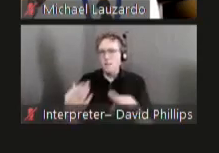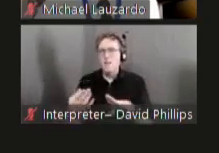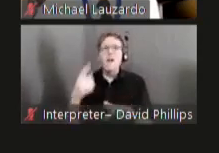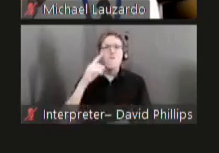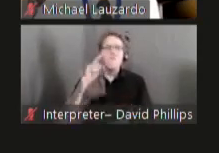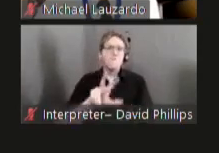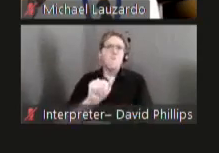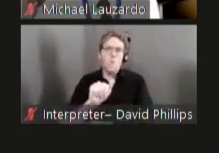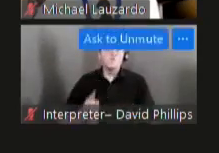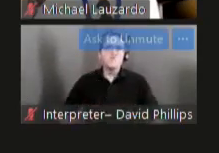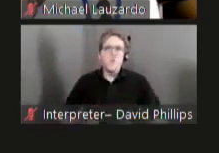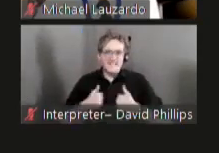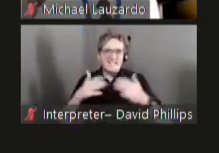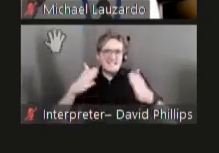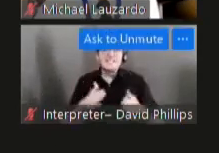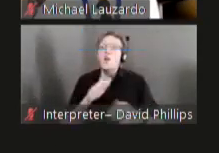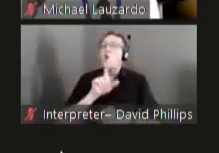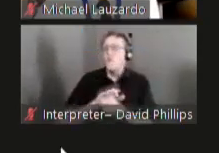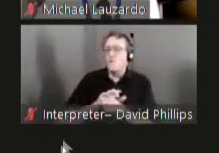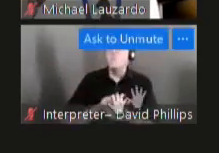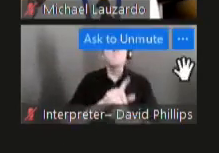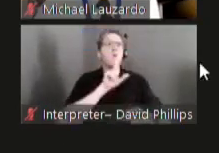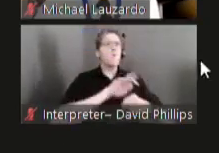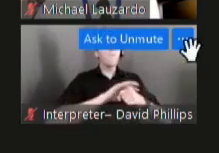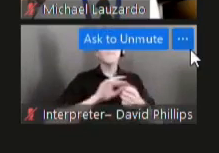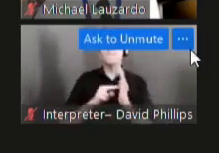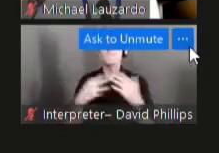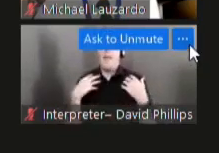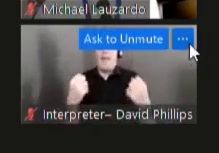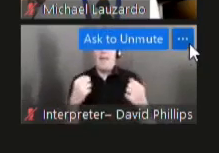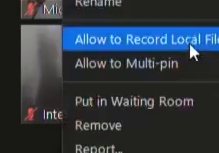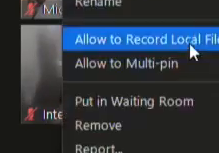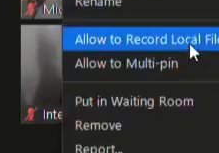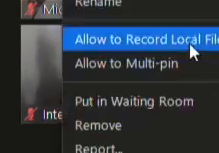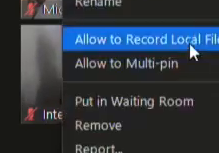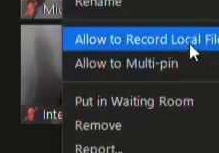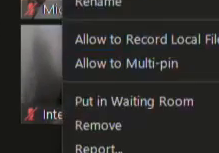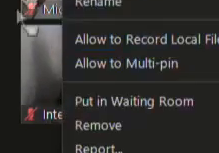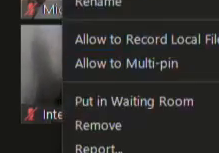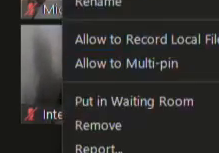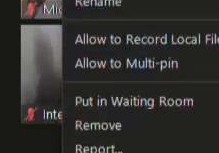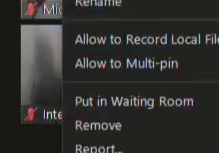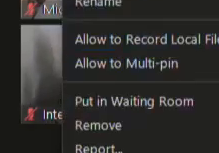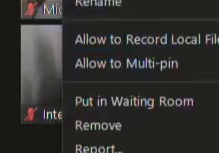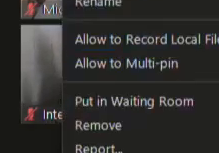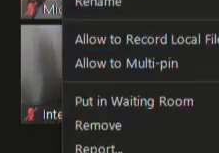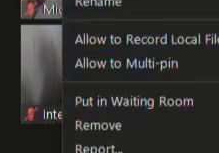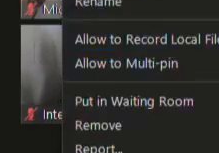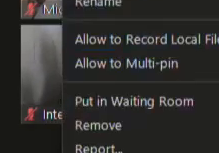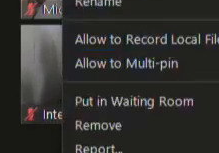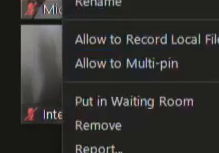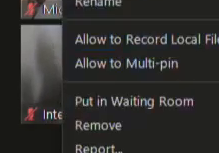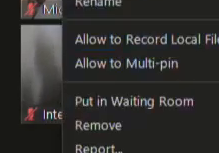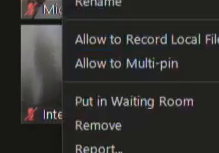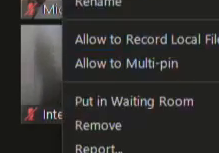confirmed because the state health system is in the process of verifying those deaths, so that number is subject to change. Last week,